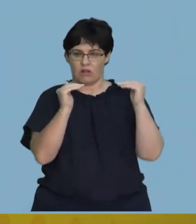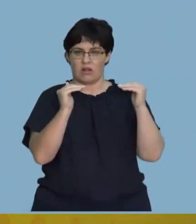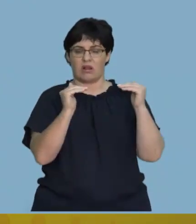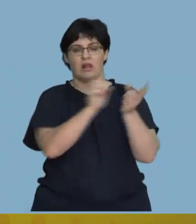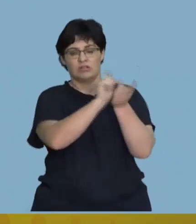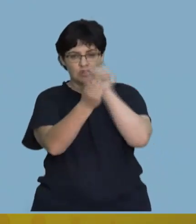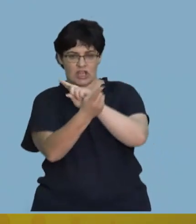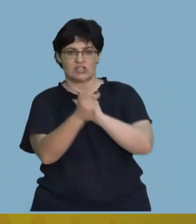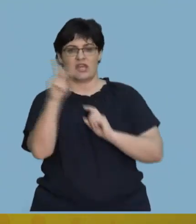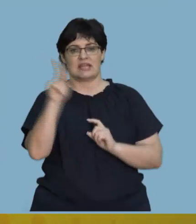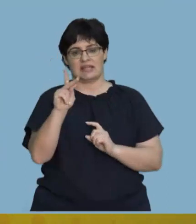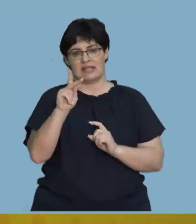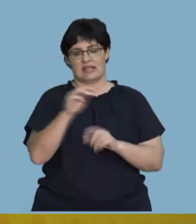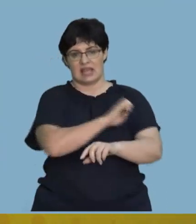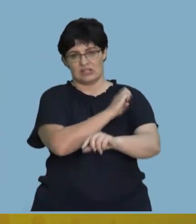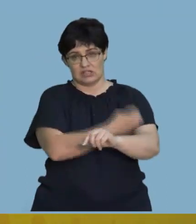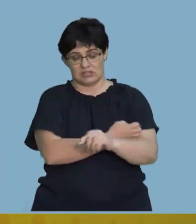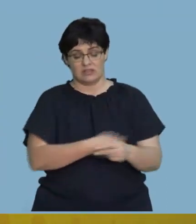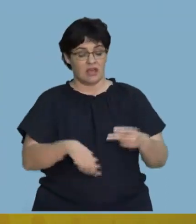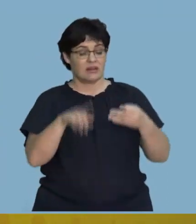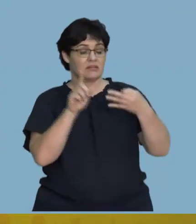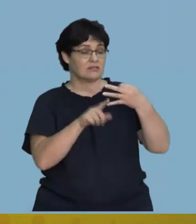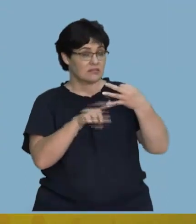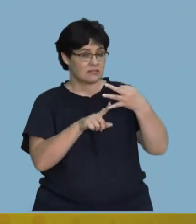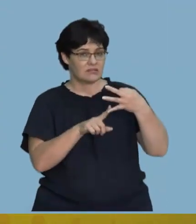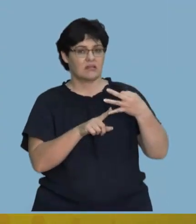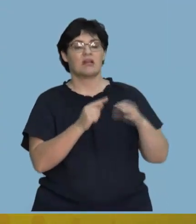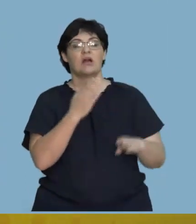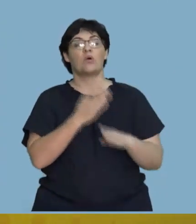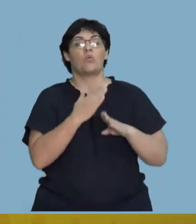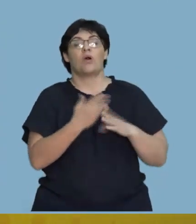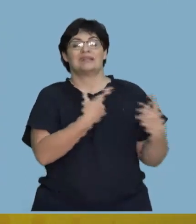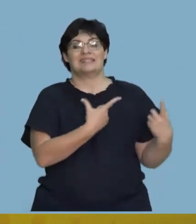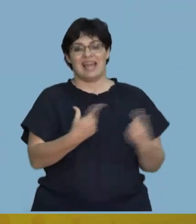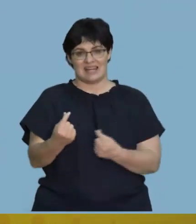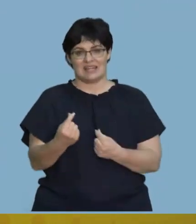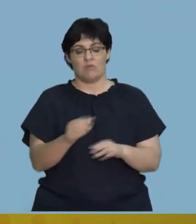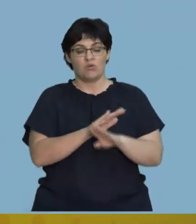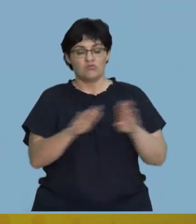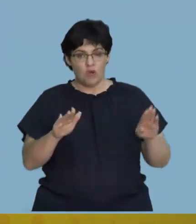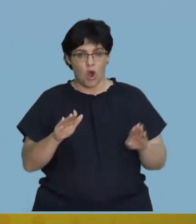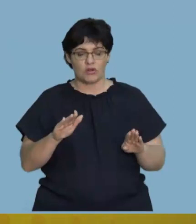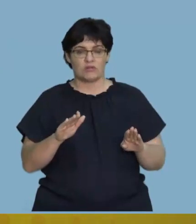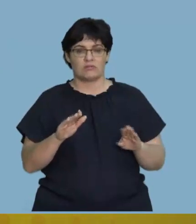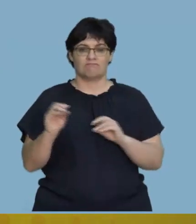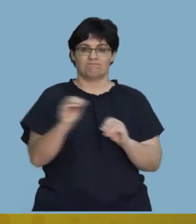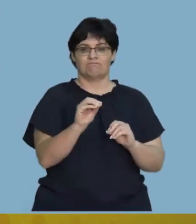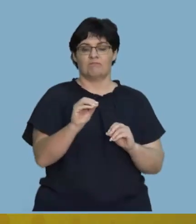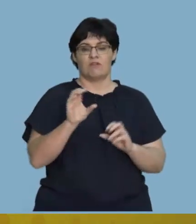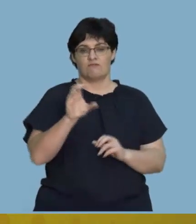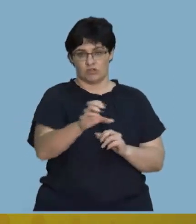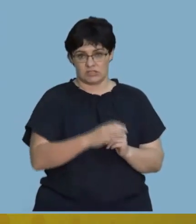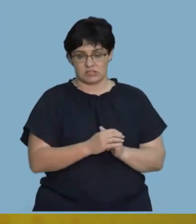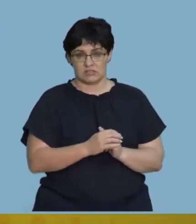in kinetic energy. And again, the last one, we also talk about the work done by a non-conservative force. Now remember, we've